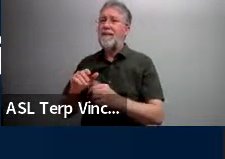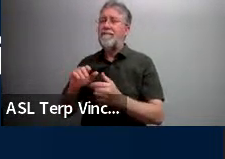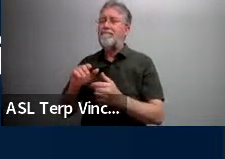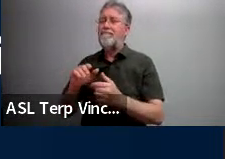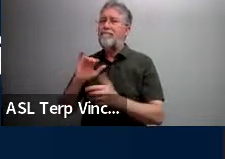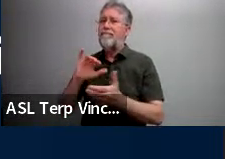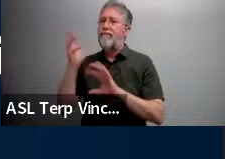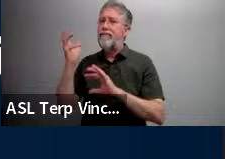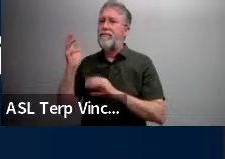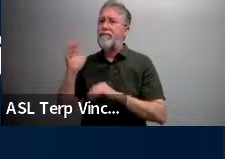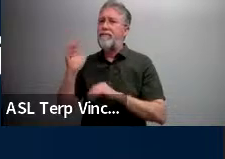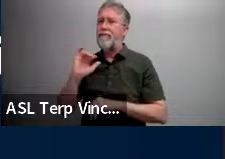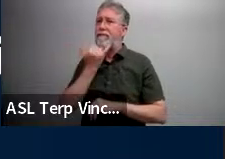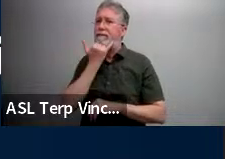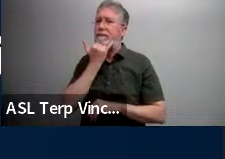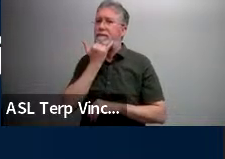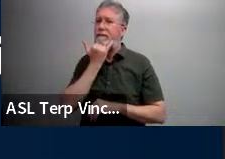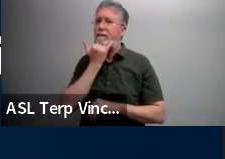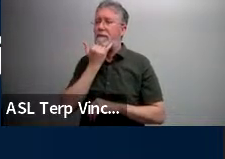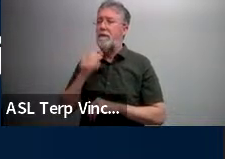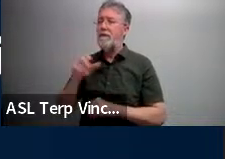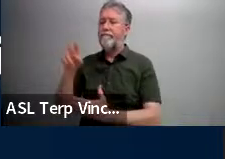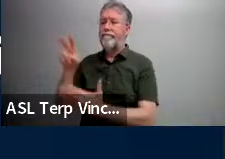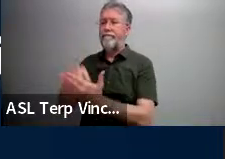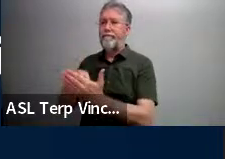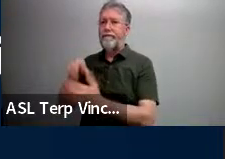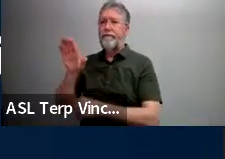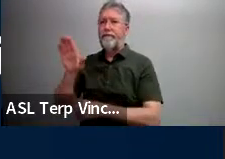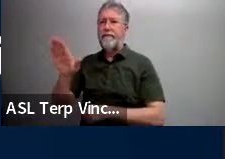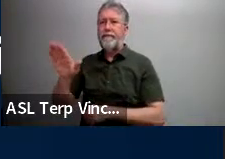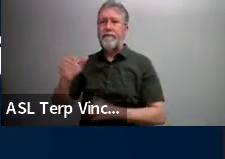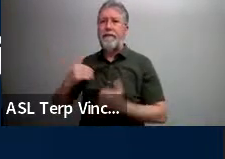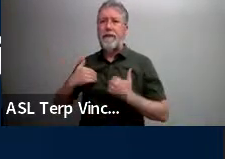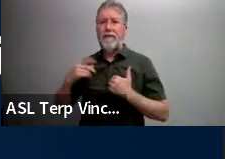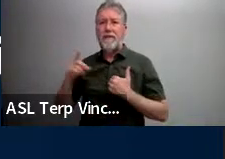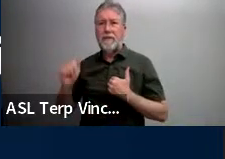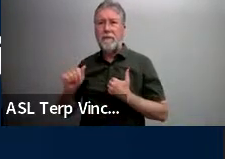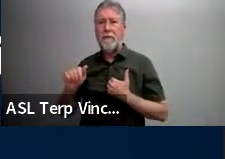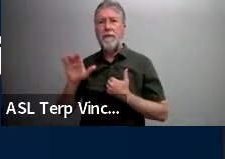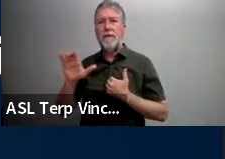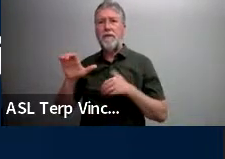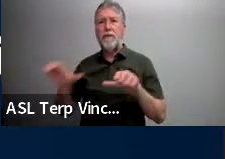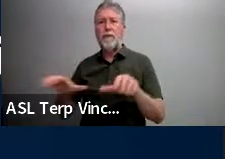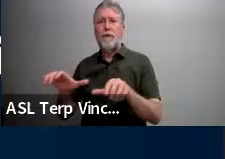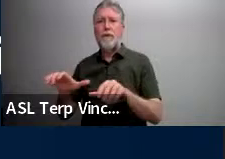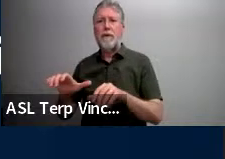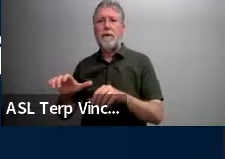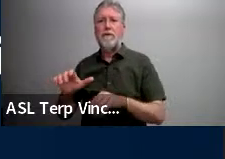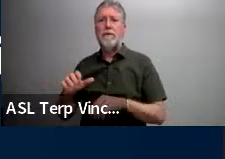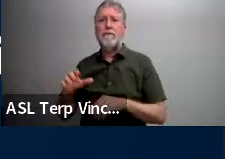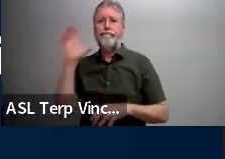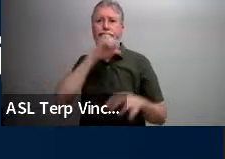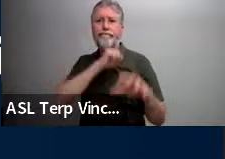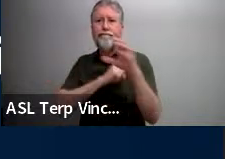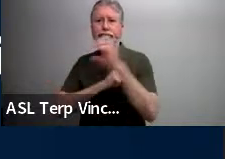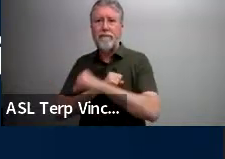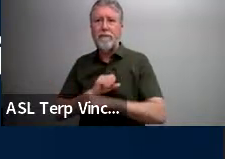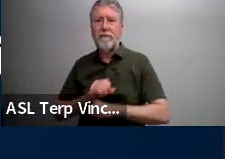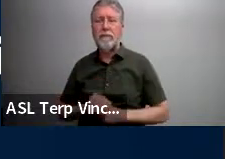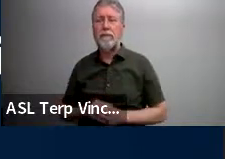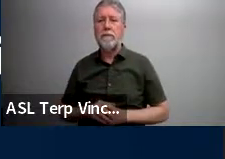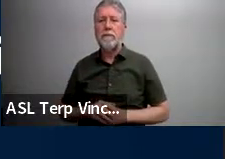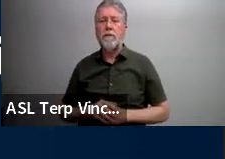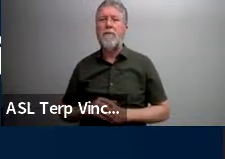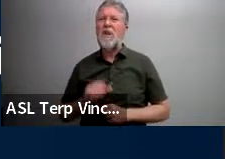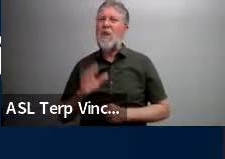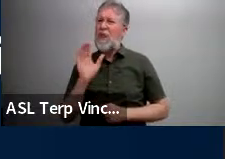misunderstand how that disabled person is performing on the job. So we're really pretty